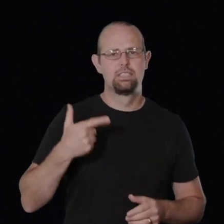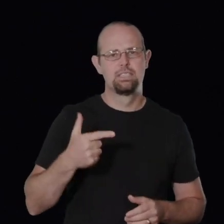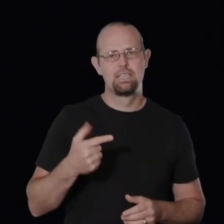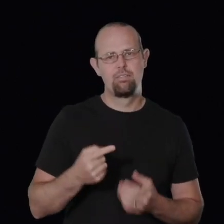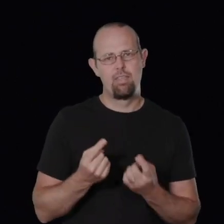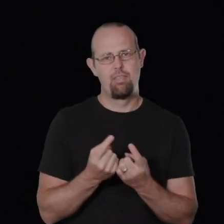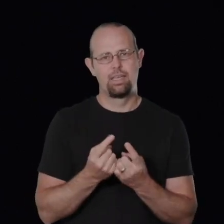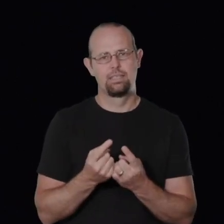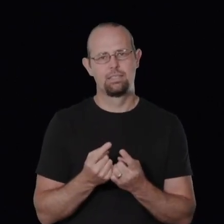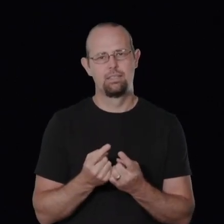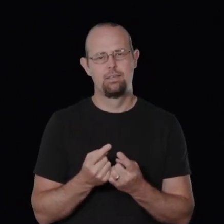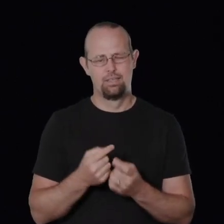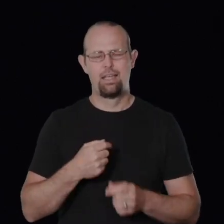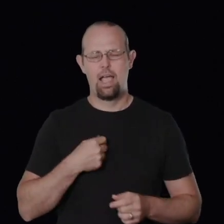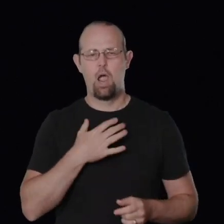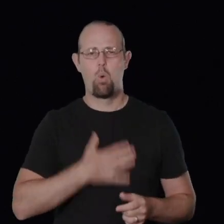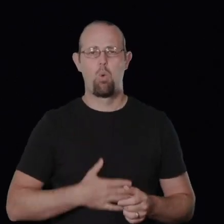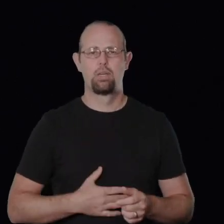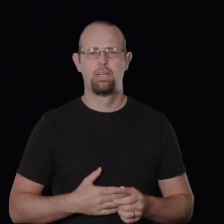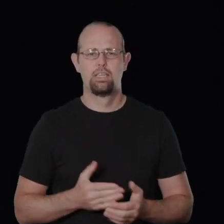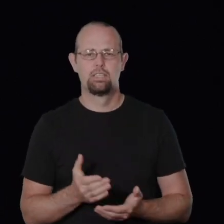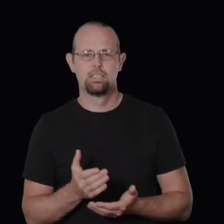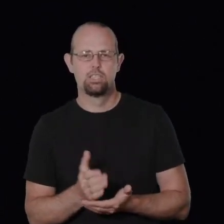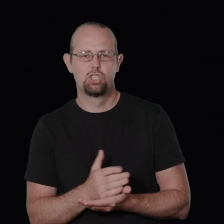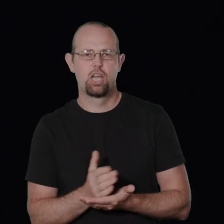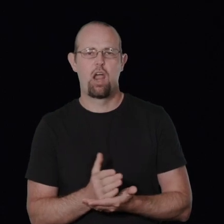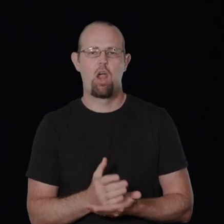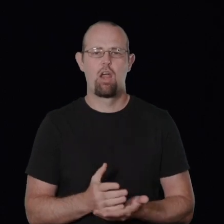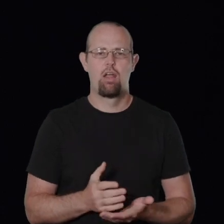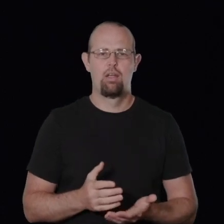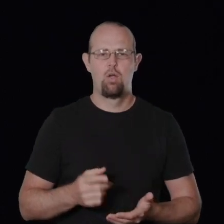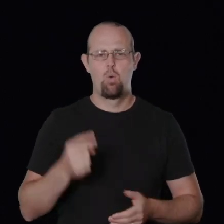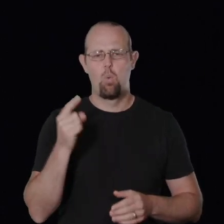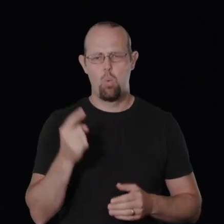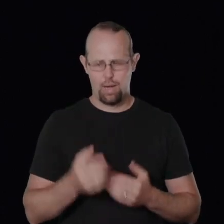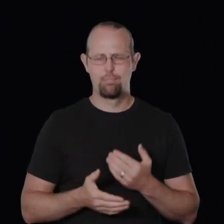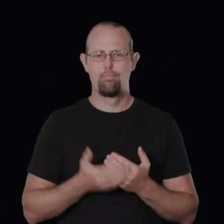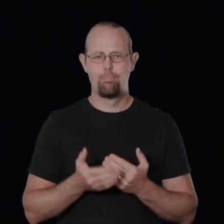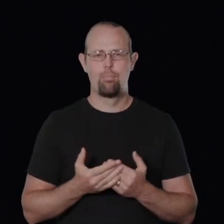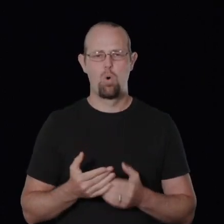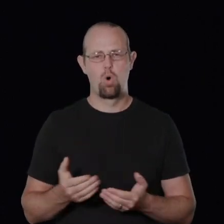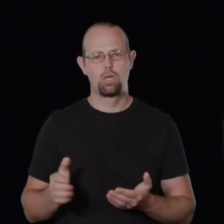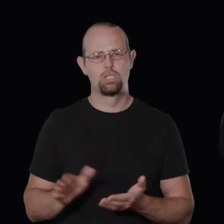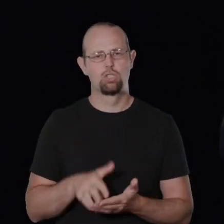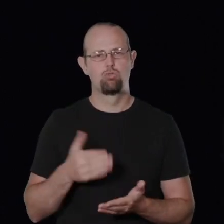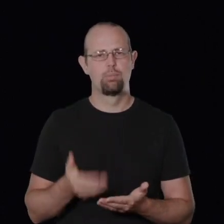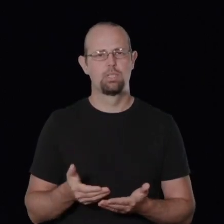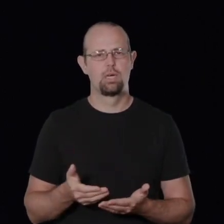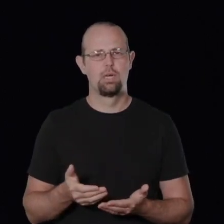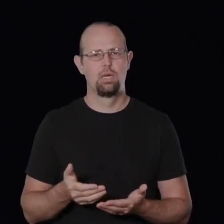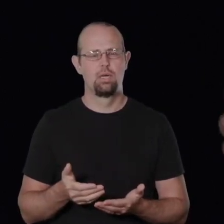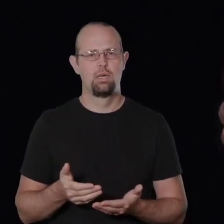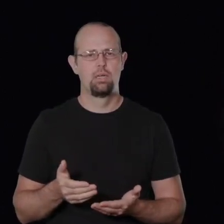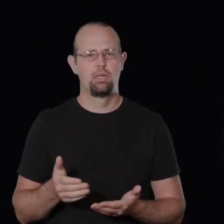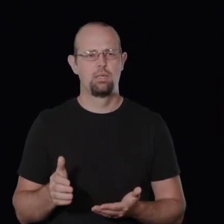much that I'd like to share one more scripture with you. Let's go over to the Gospel of John